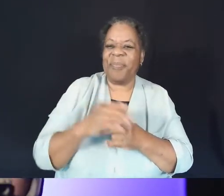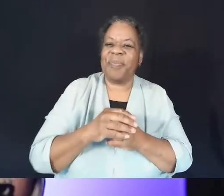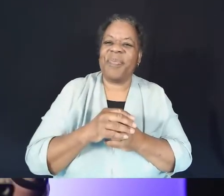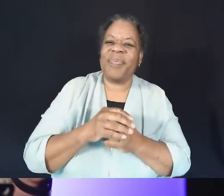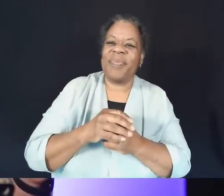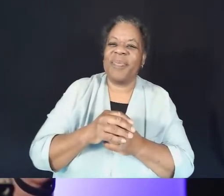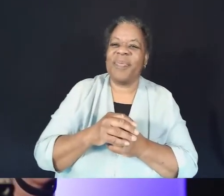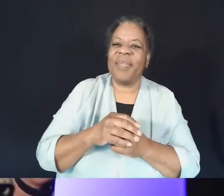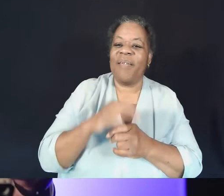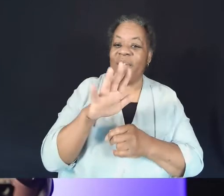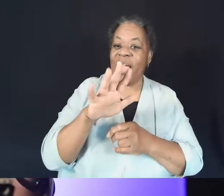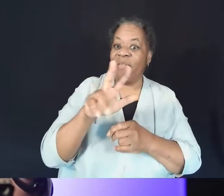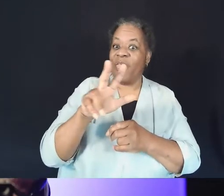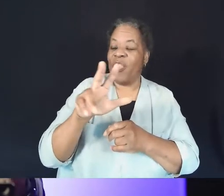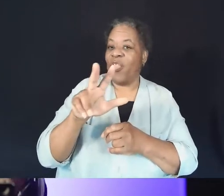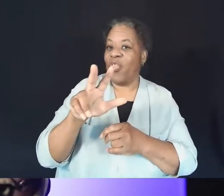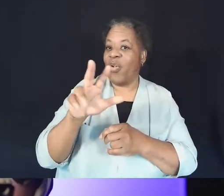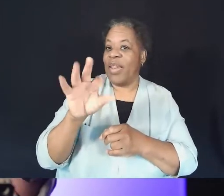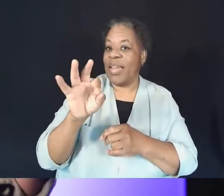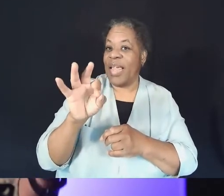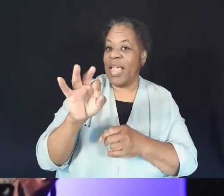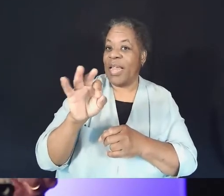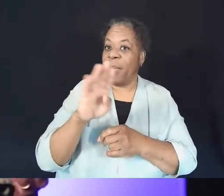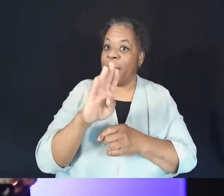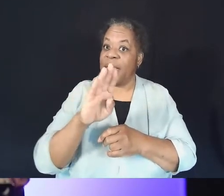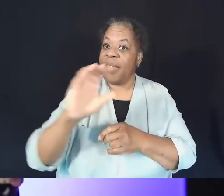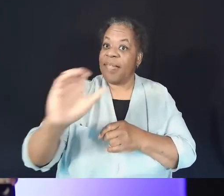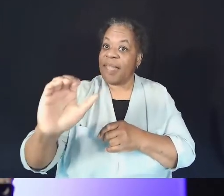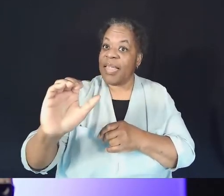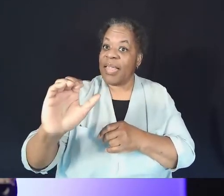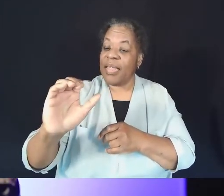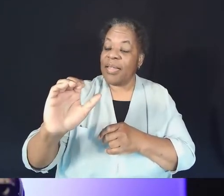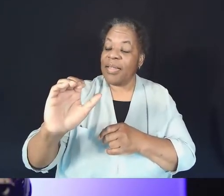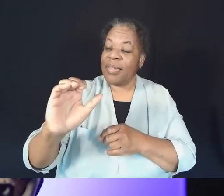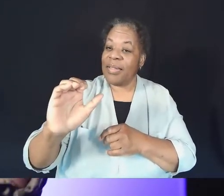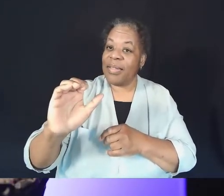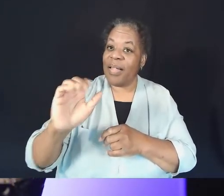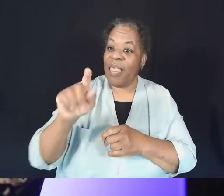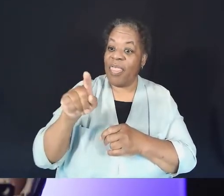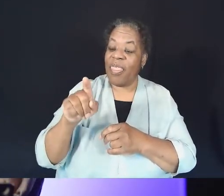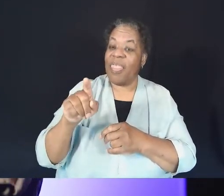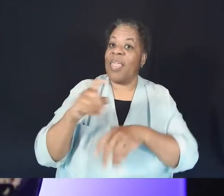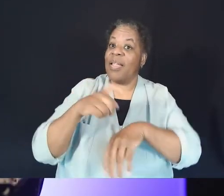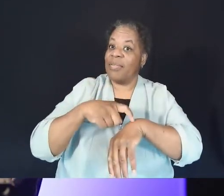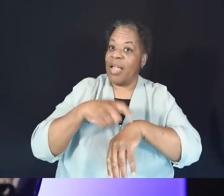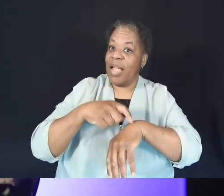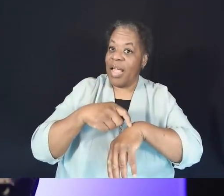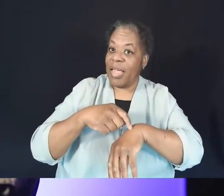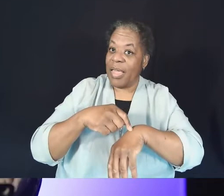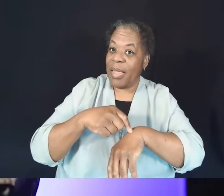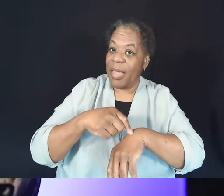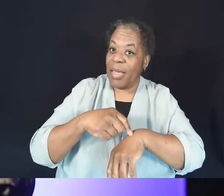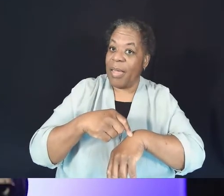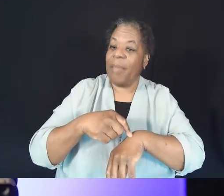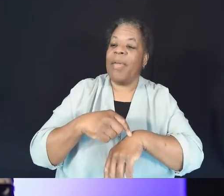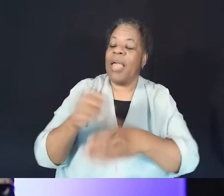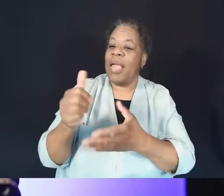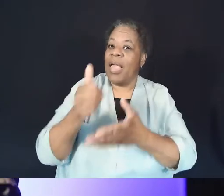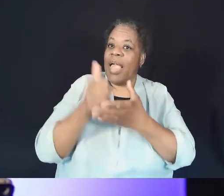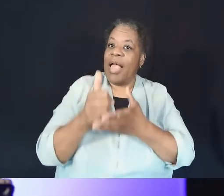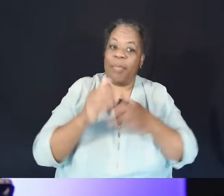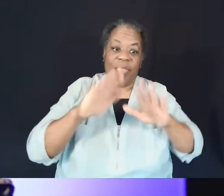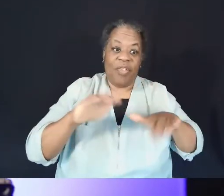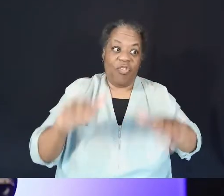539 BC is also known as Cyrus's Edict. And that's what returns the children of Israel back to